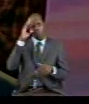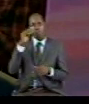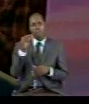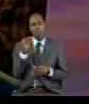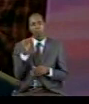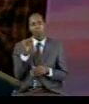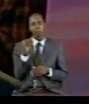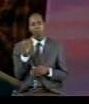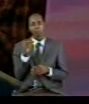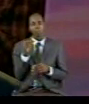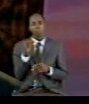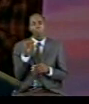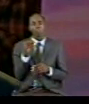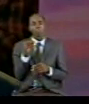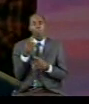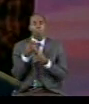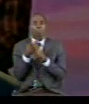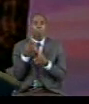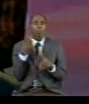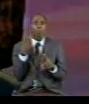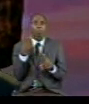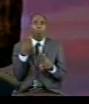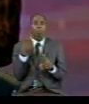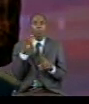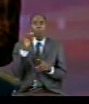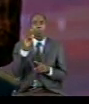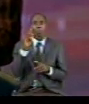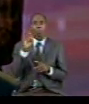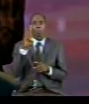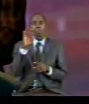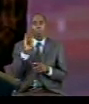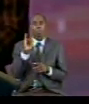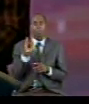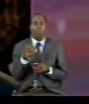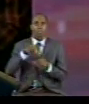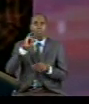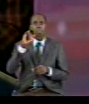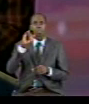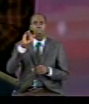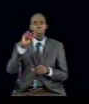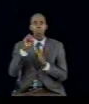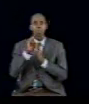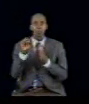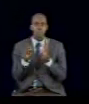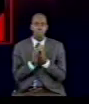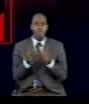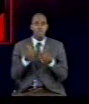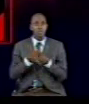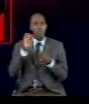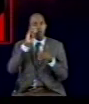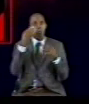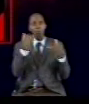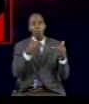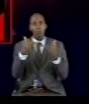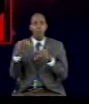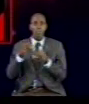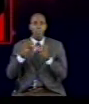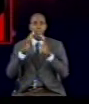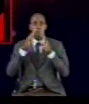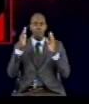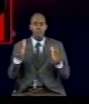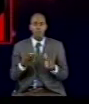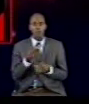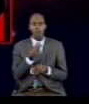Okonkwo, from Oweri, Imo State. While playing around the house a few weeks